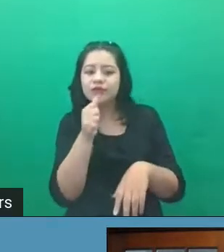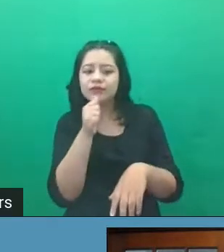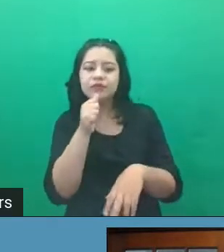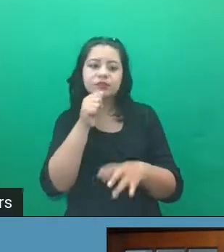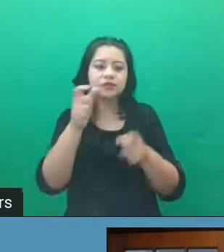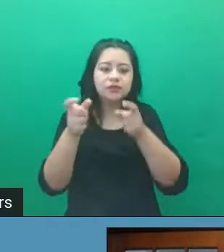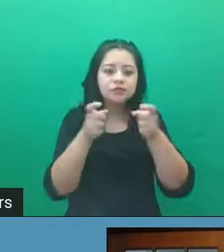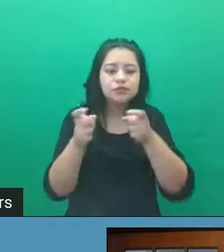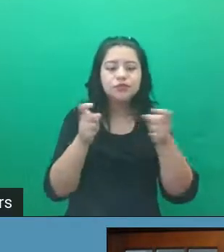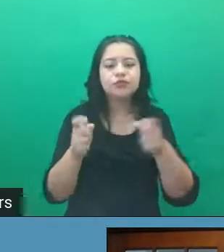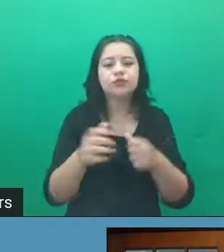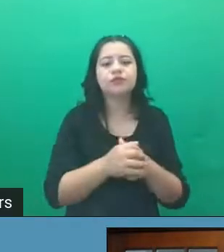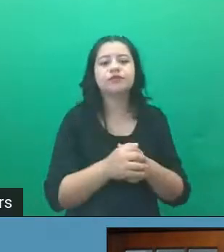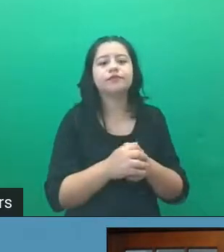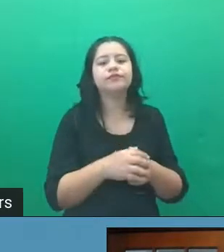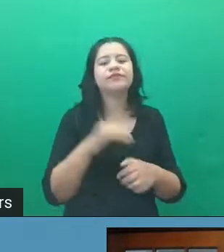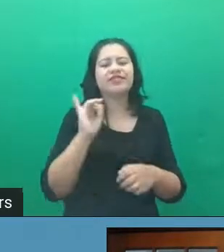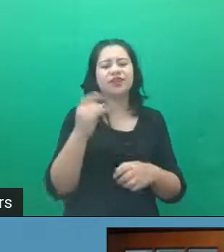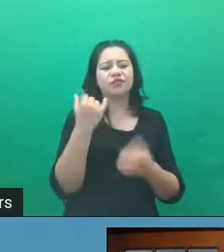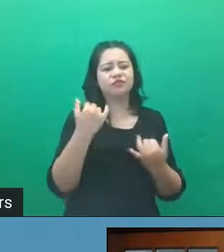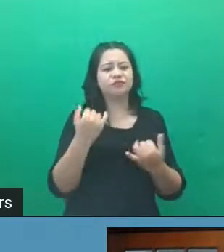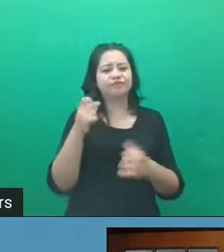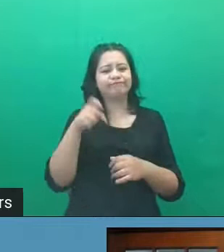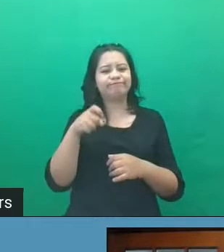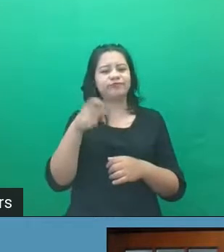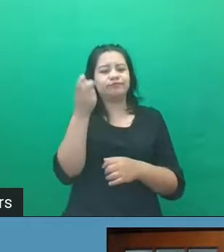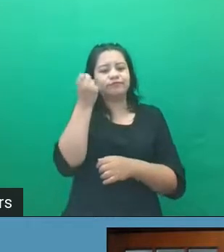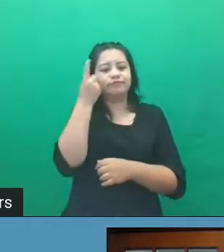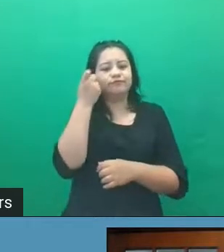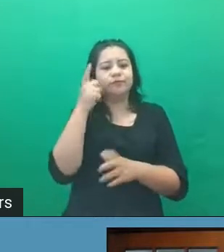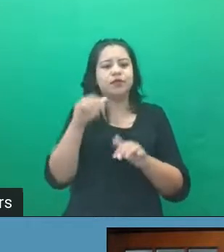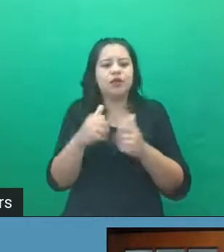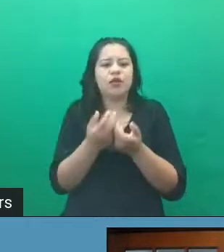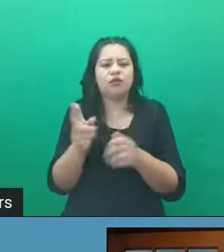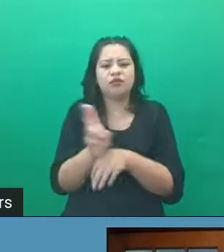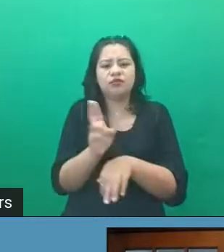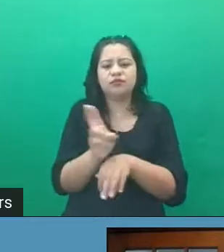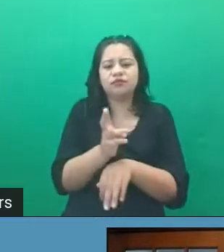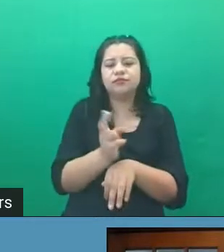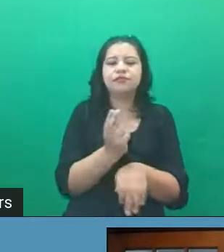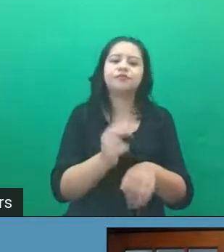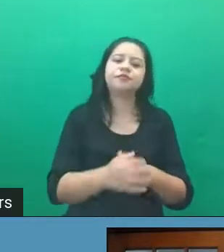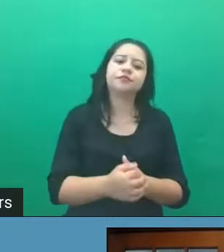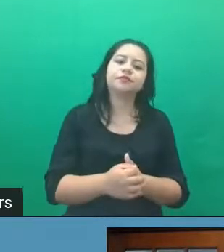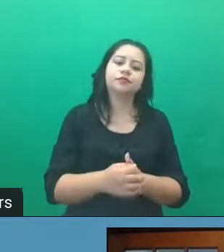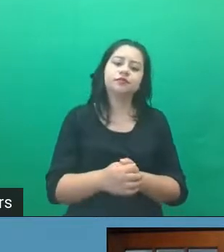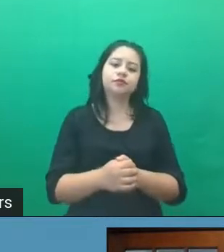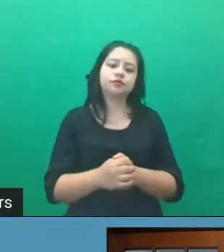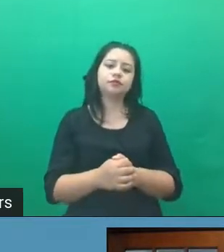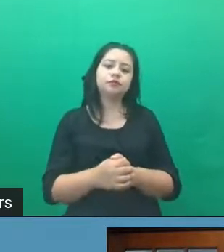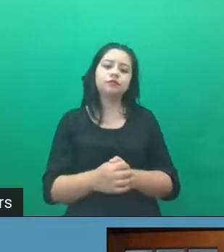And so really it's just understanding that control panel on the back, on the back end.